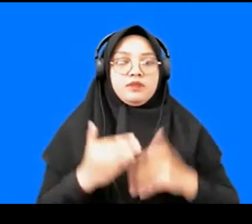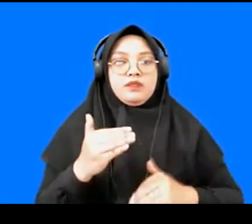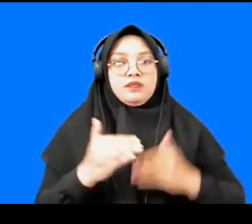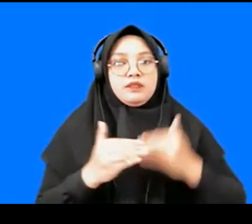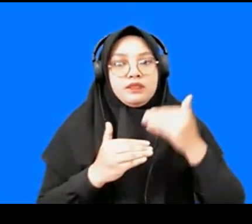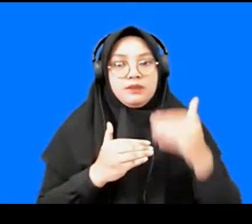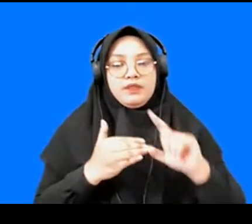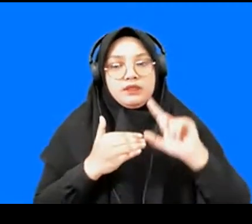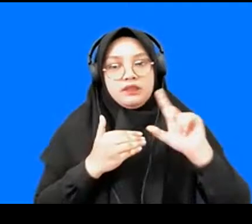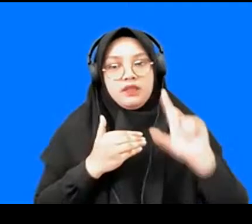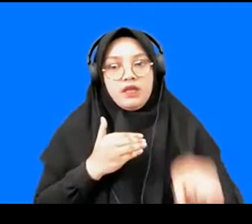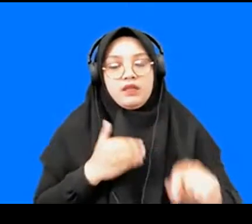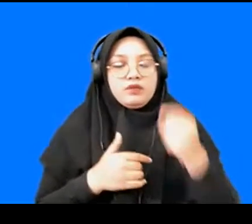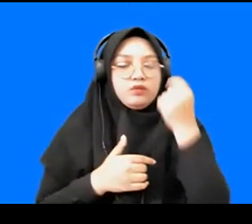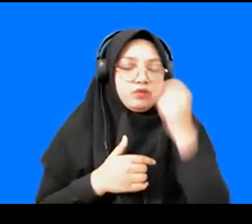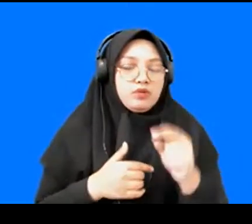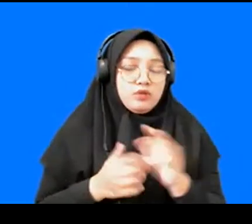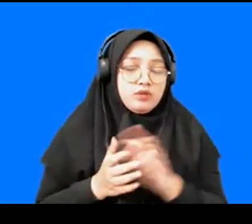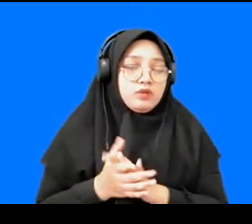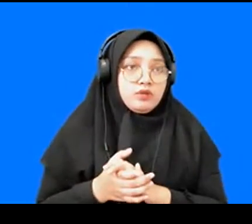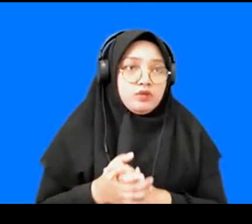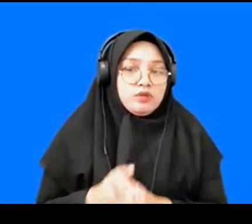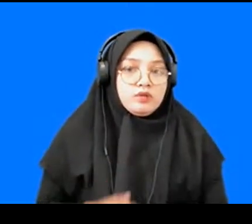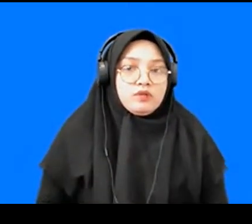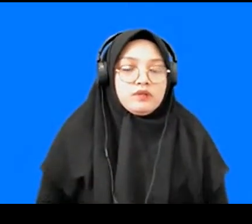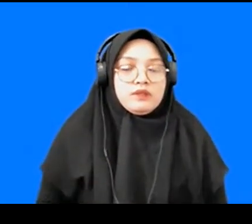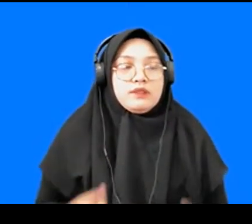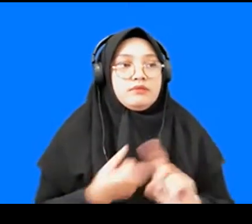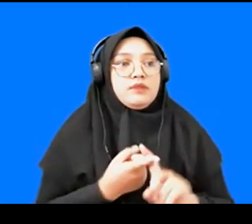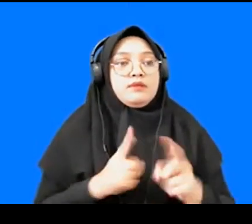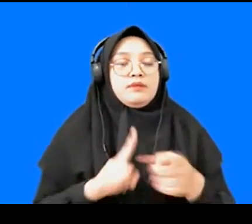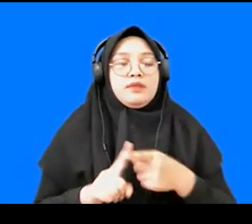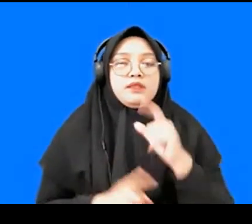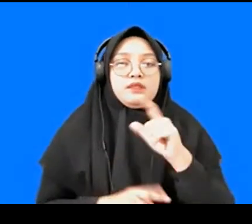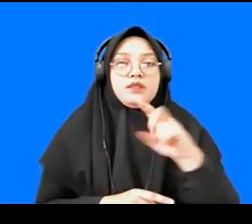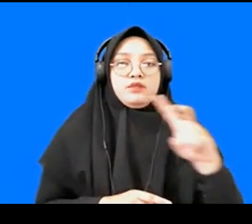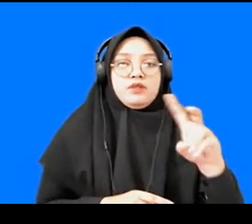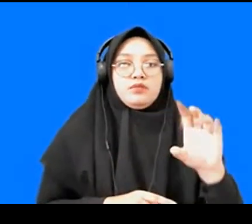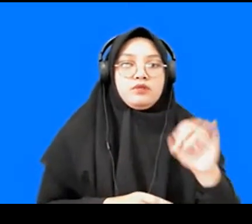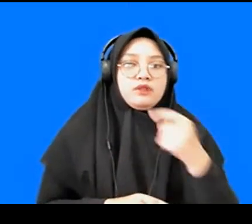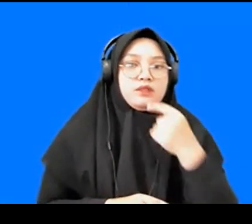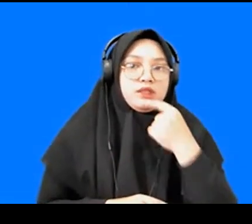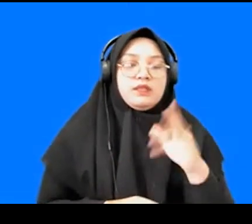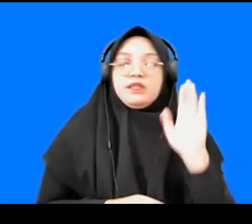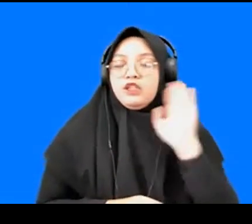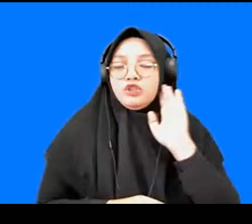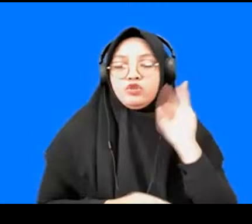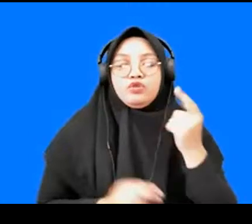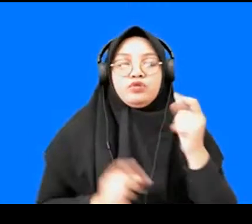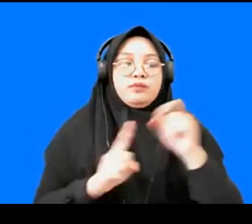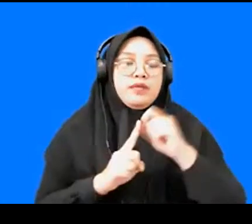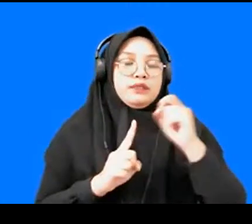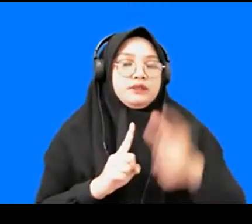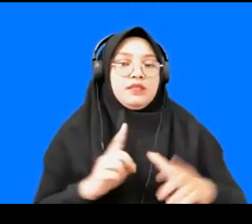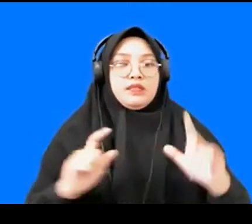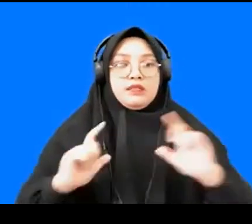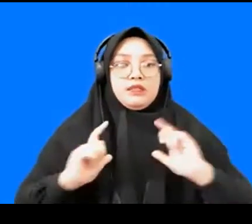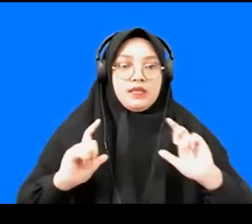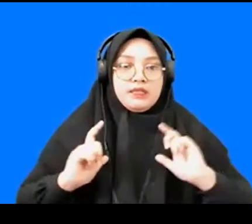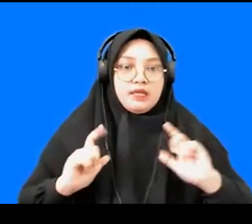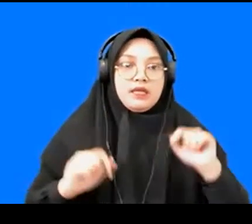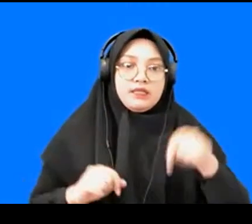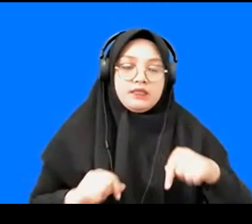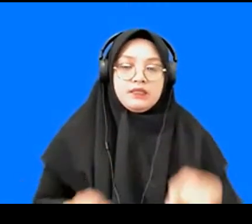C20 co-chair this year. These issues of wealth tax is also in the communication between